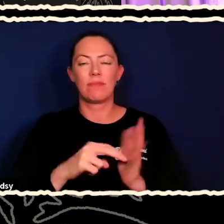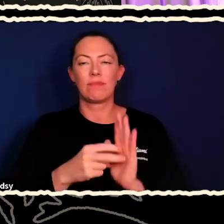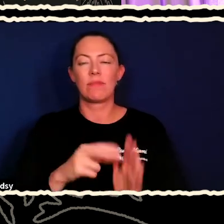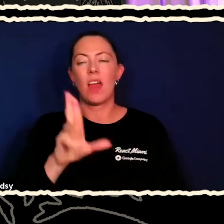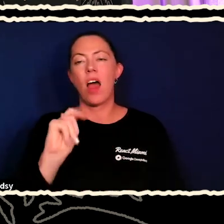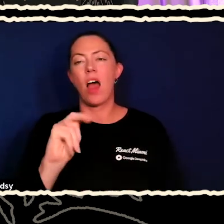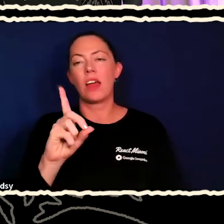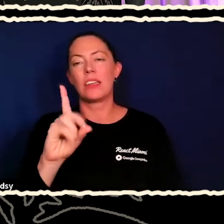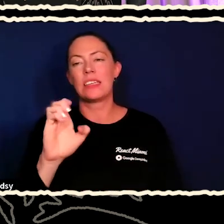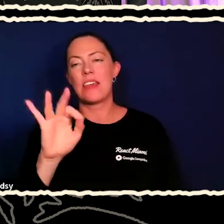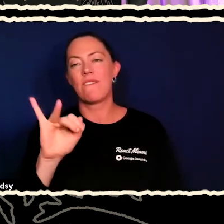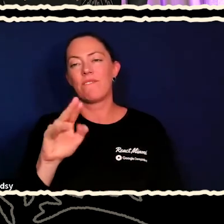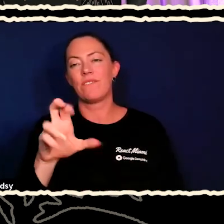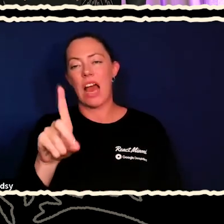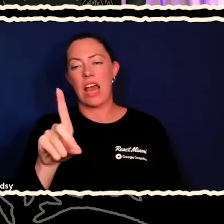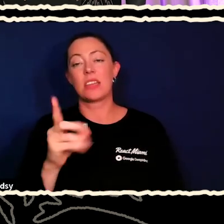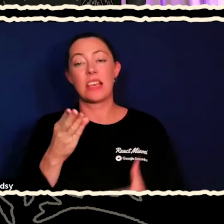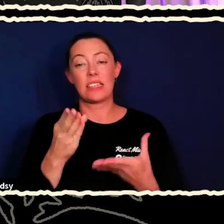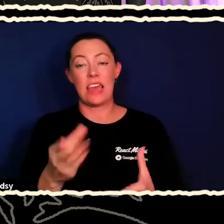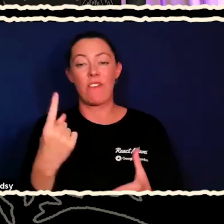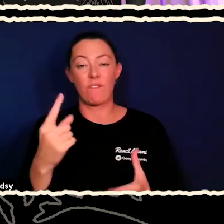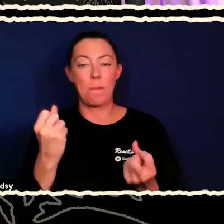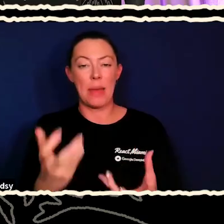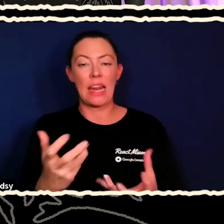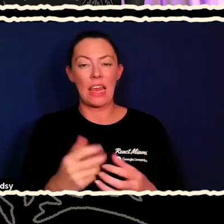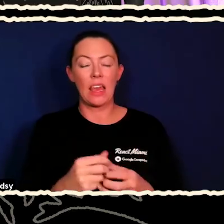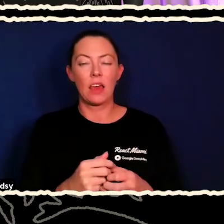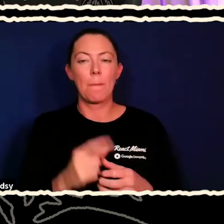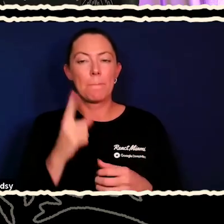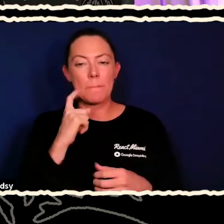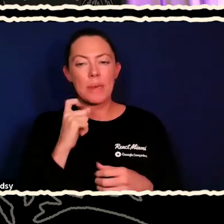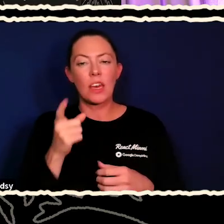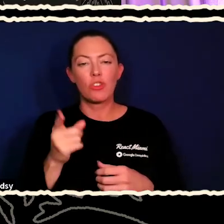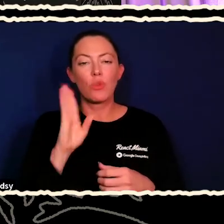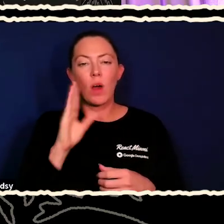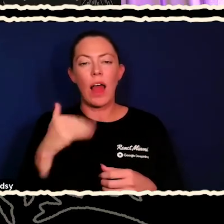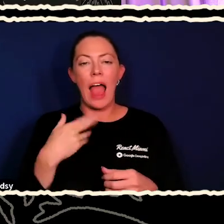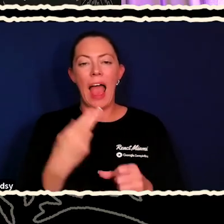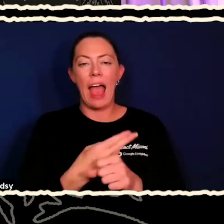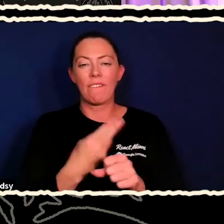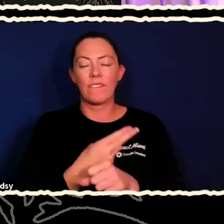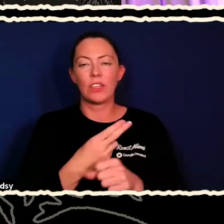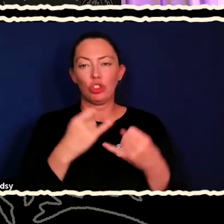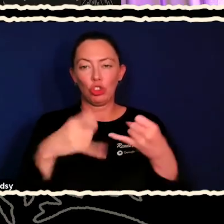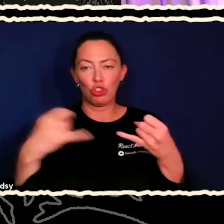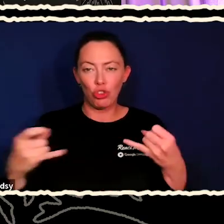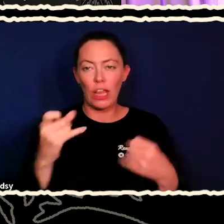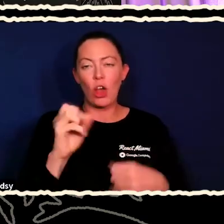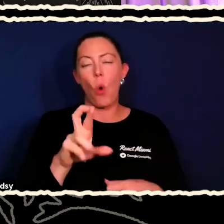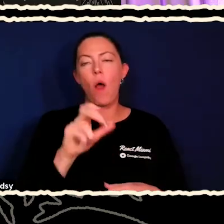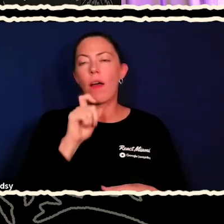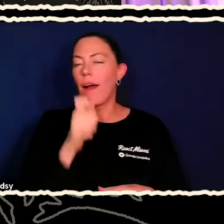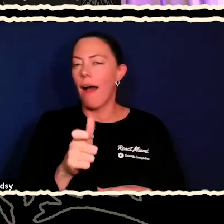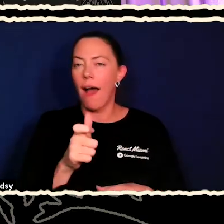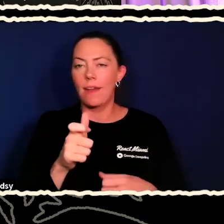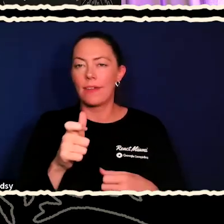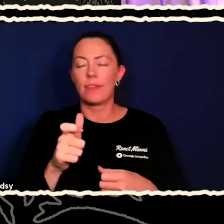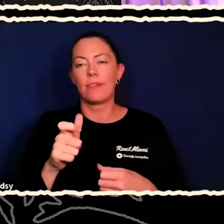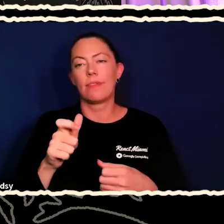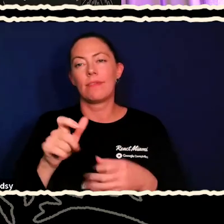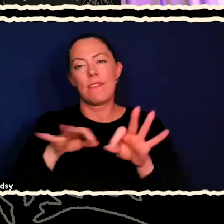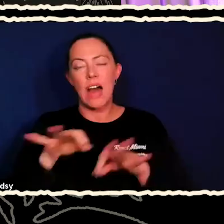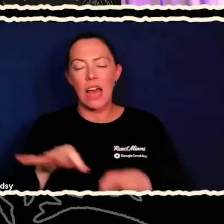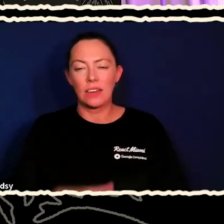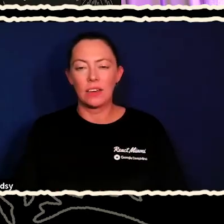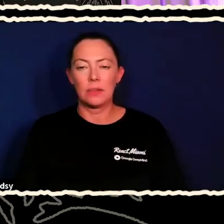So undefined is present in a lot of unions, right? Because you do like string or undefined. And so this is showing you all the relations between things. We can probably find more if we